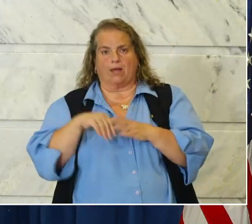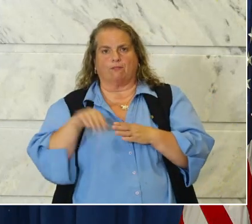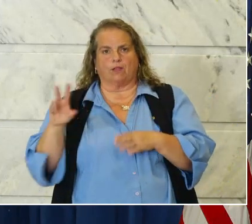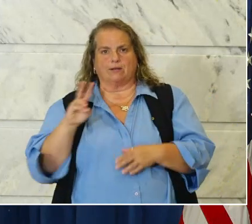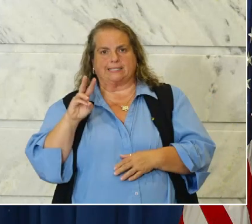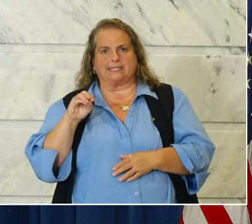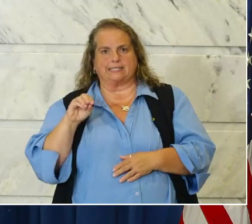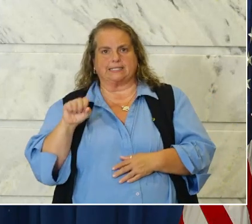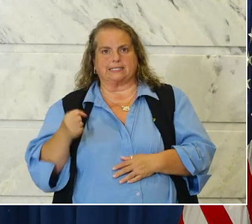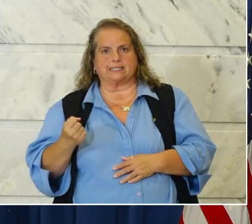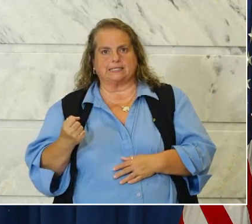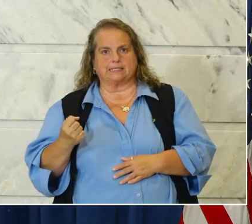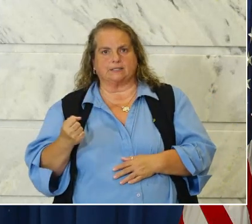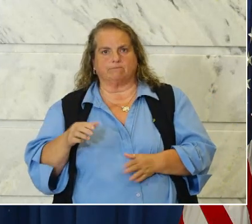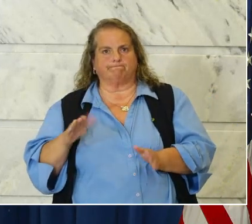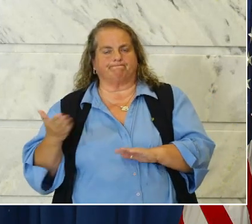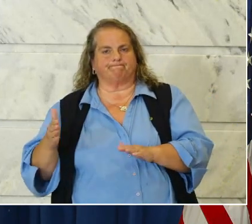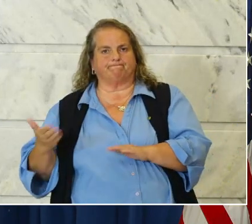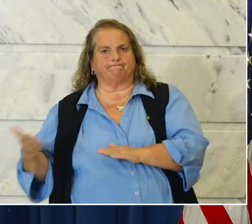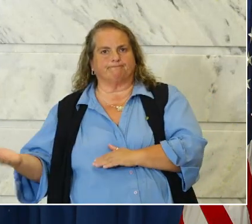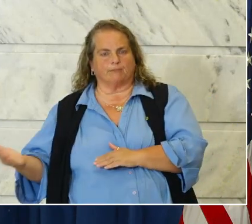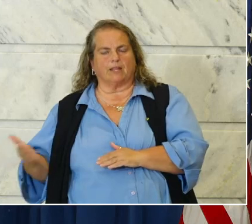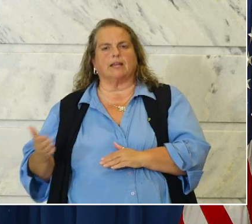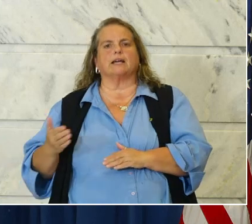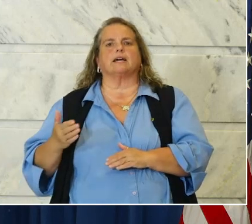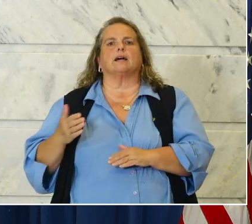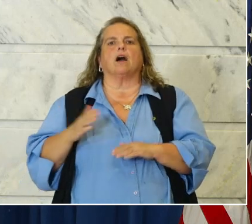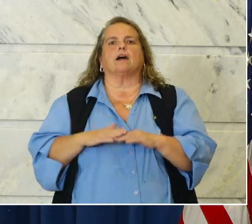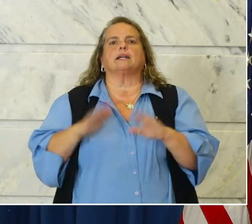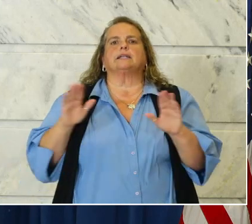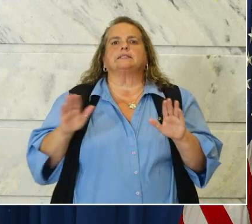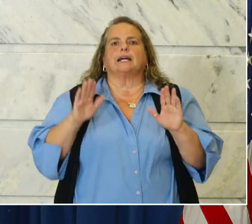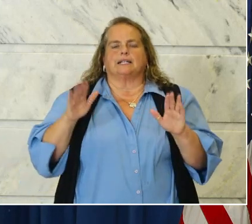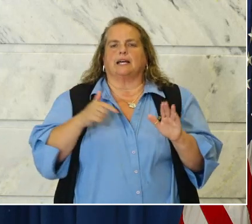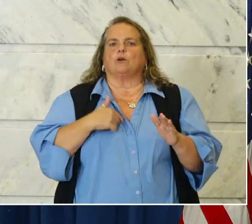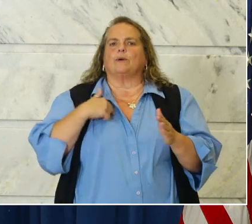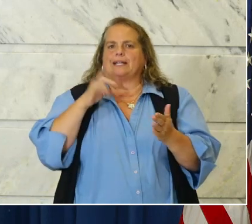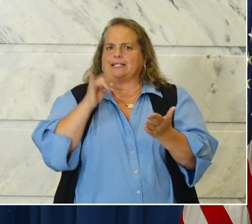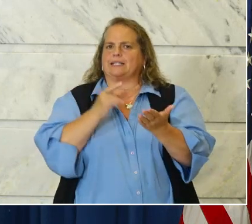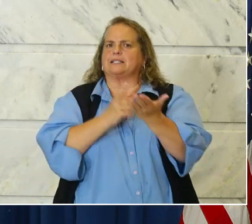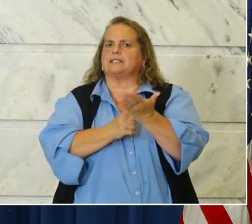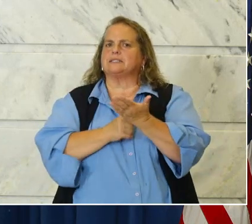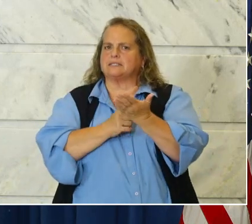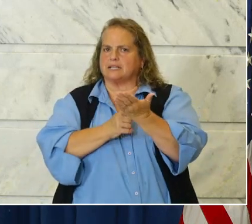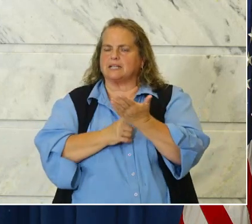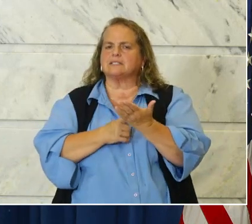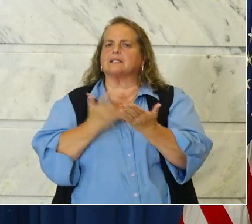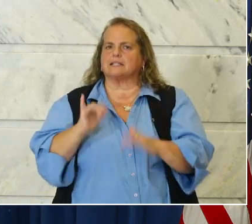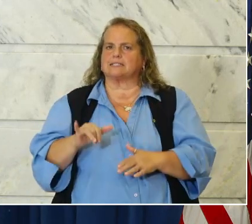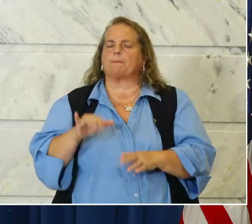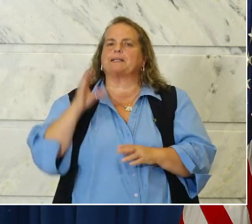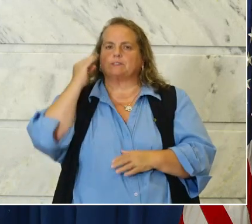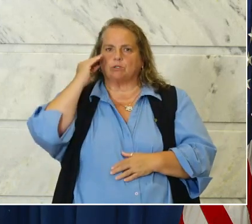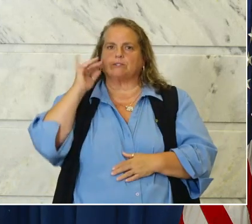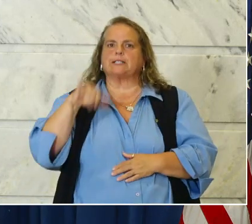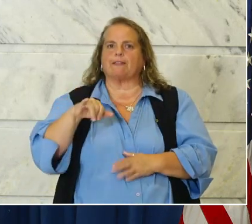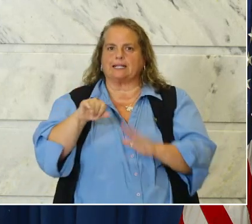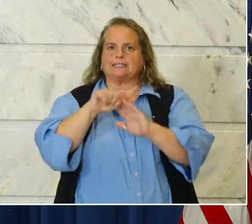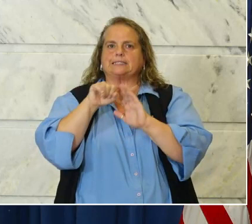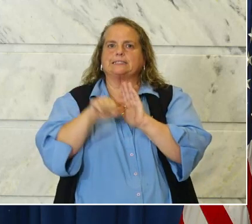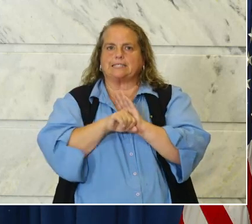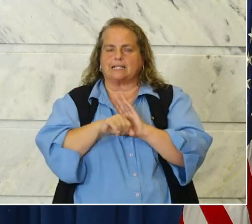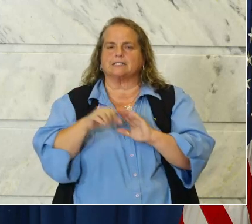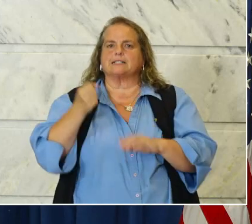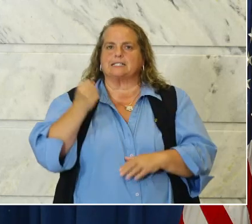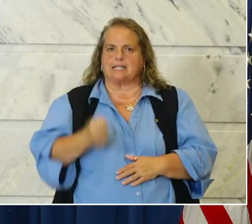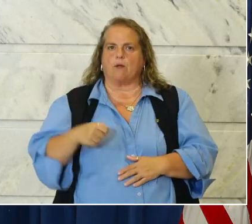60s passing away, it was something that on Sunday we were able to discuss, and that is the same experience that the states to our